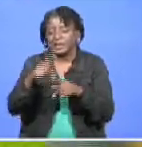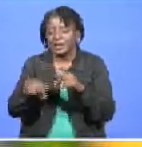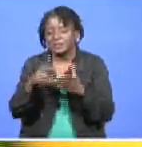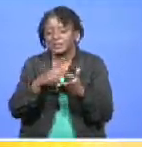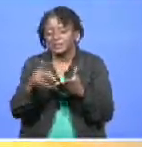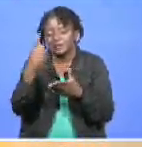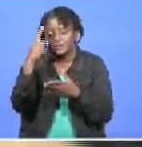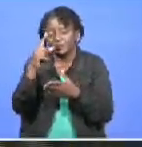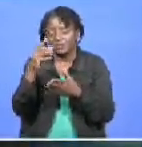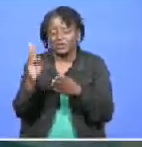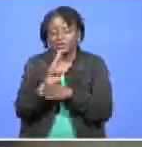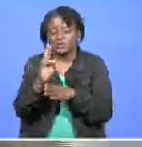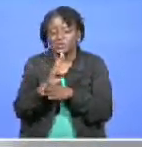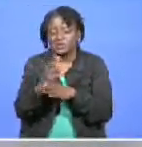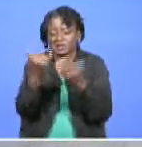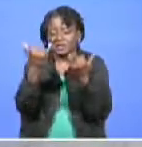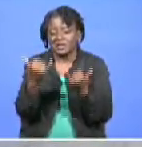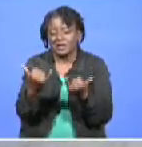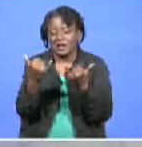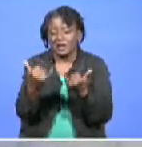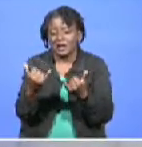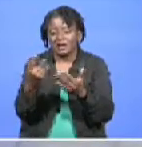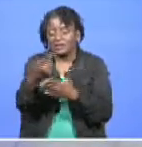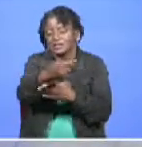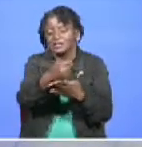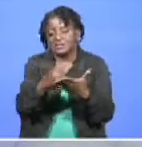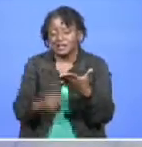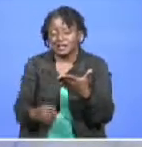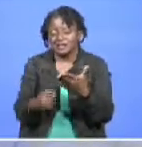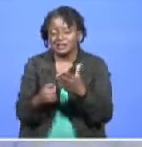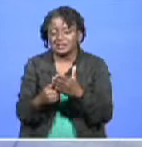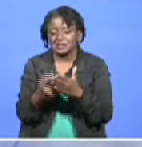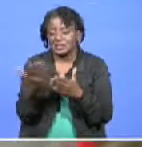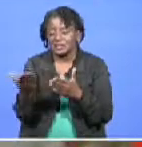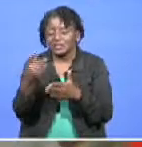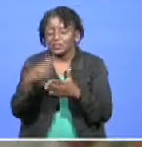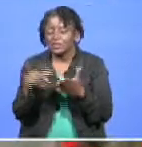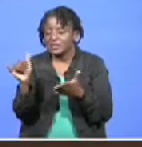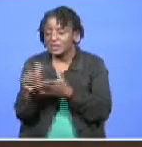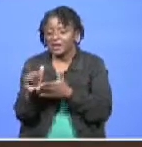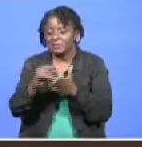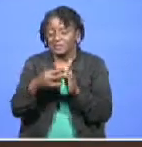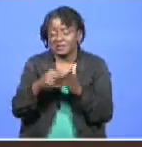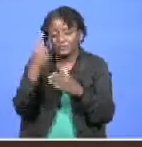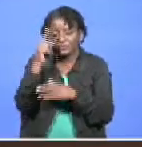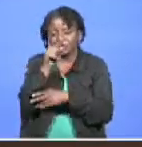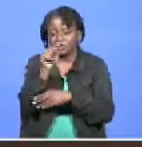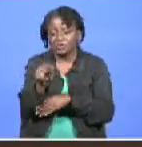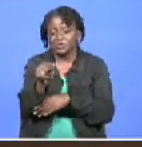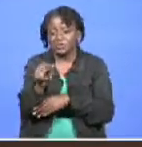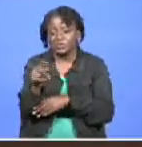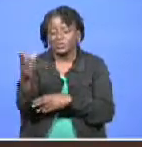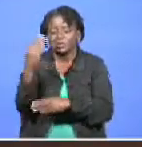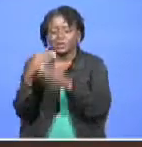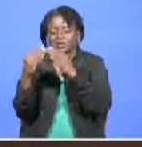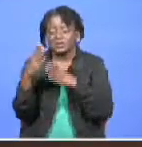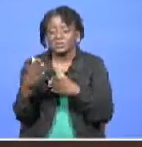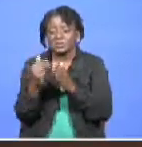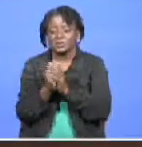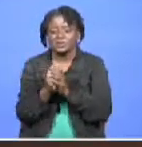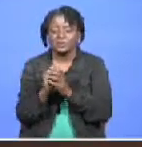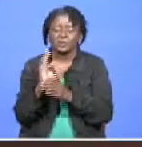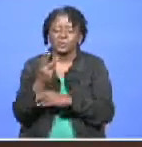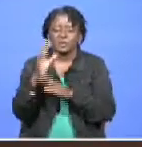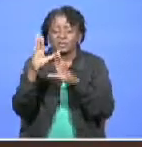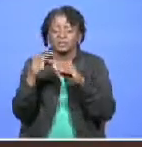cash flow from existing tariffs. Here's what that means for you, the consumer. We expect that the